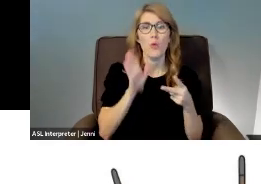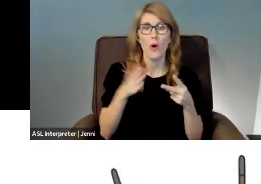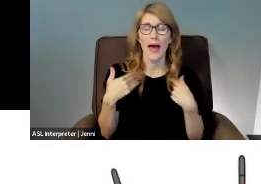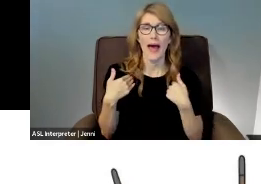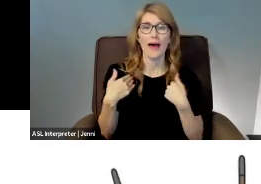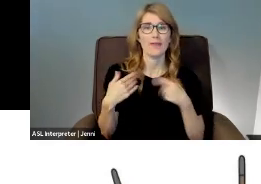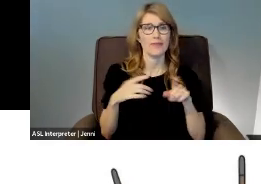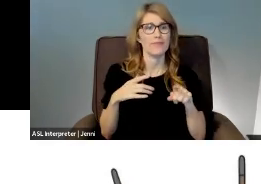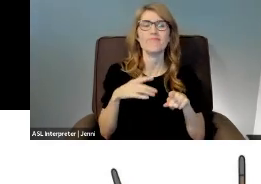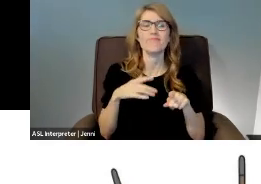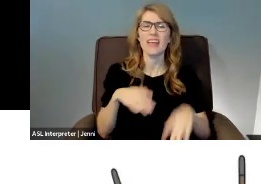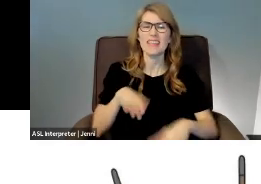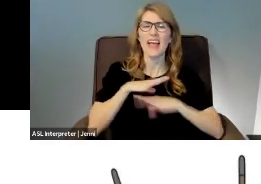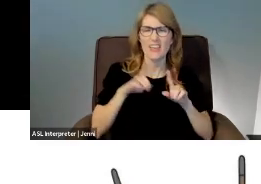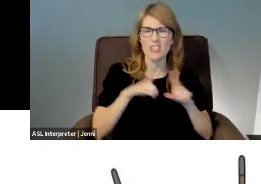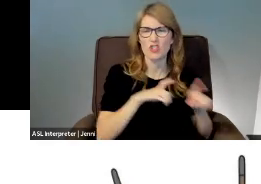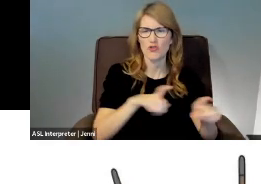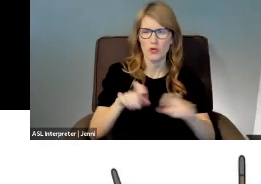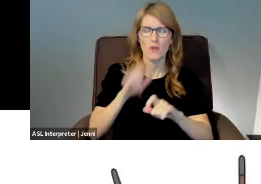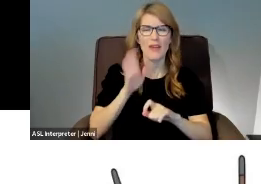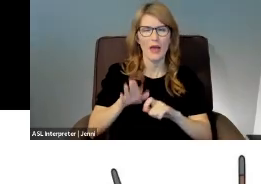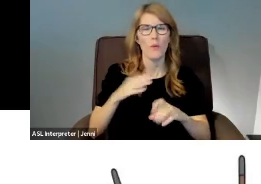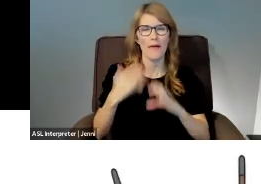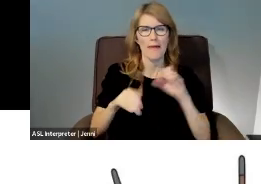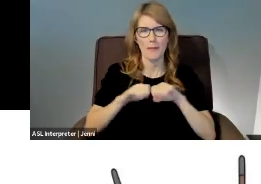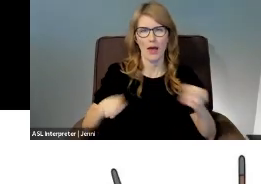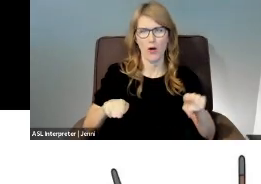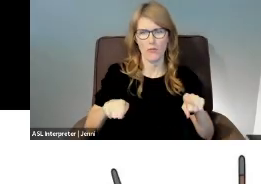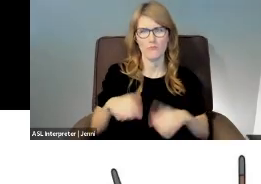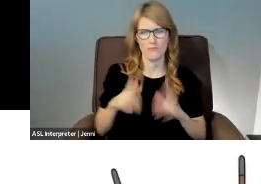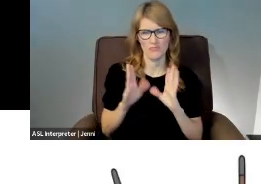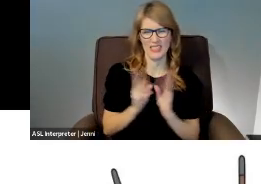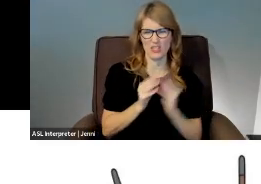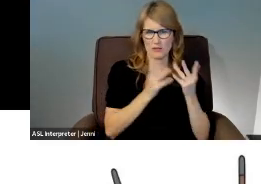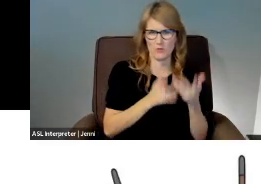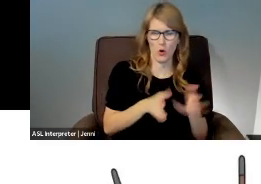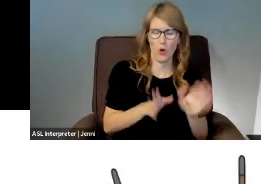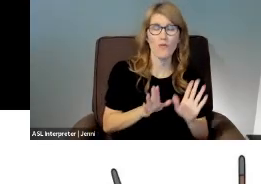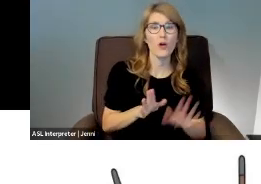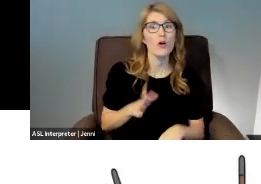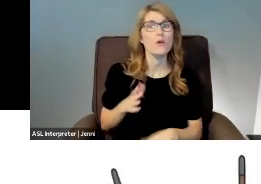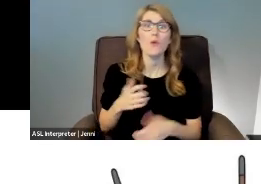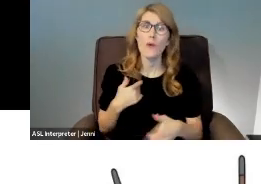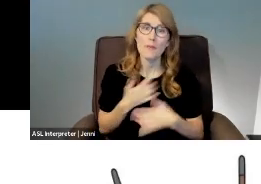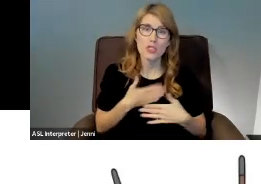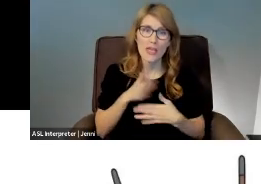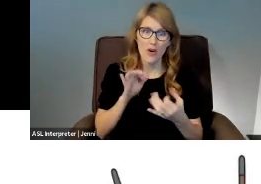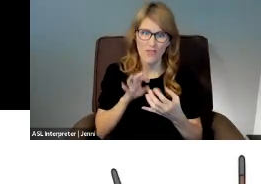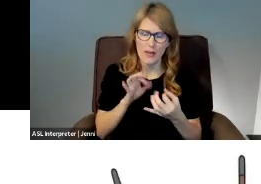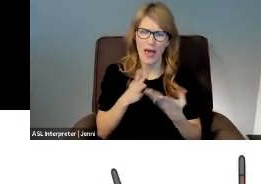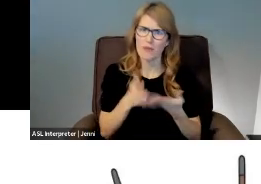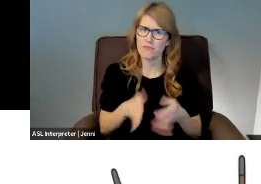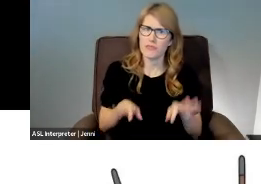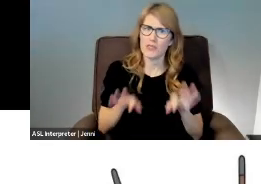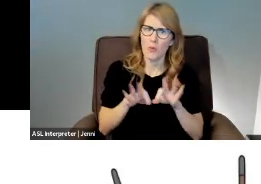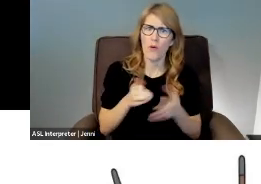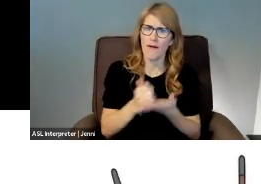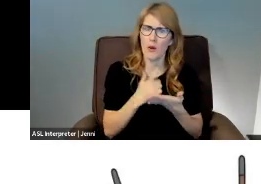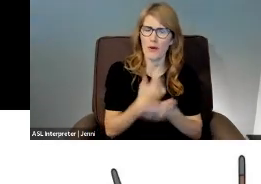to you via email after this session. Your feedback is very important to us and helps us improve our future webinars, so